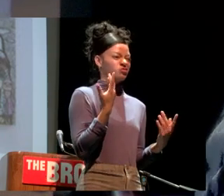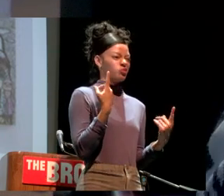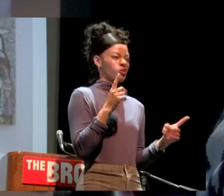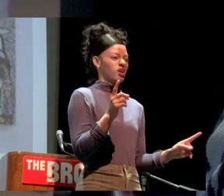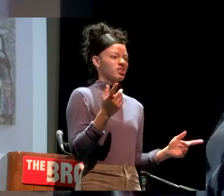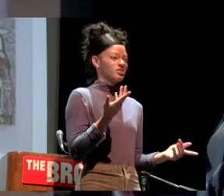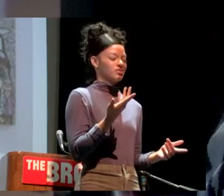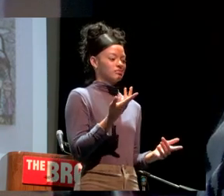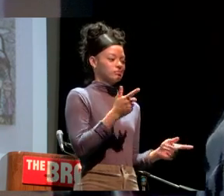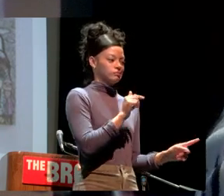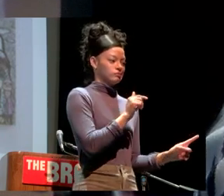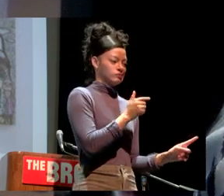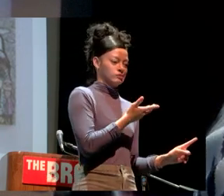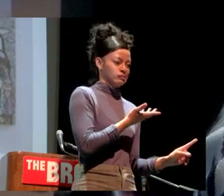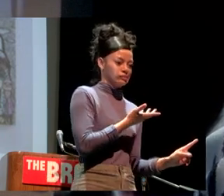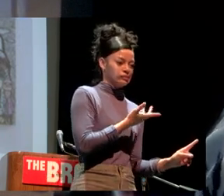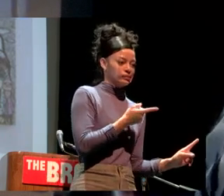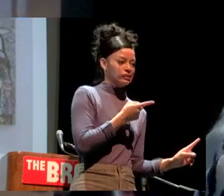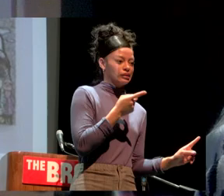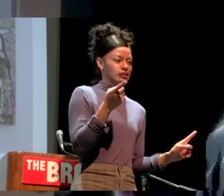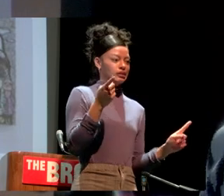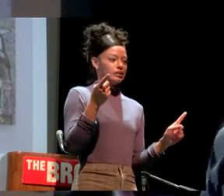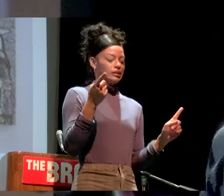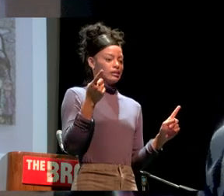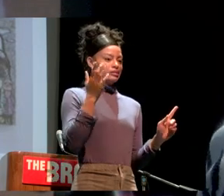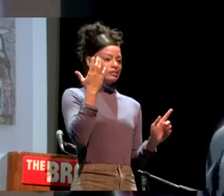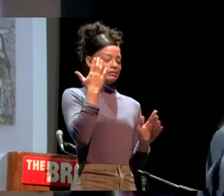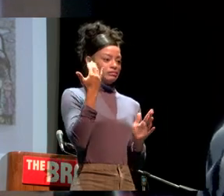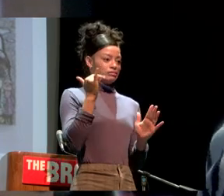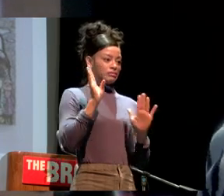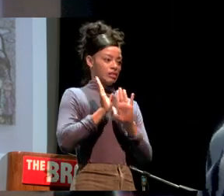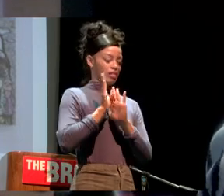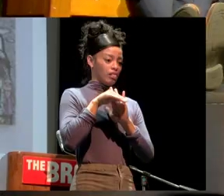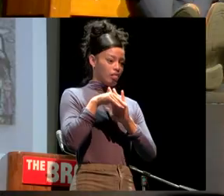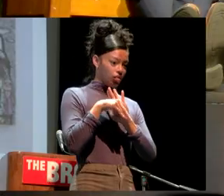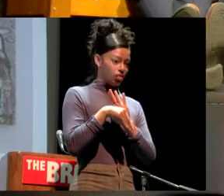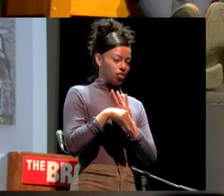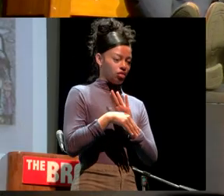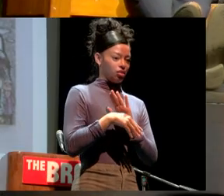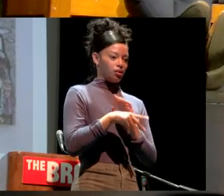Marika-san. Ooh, scary.